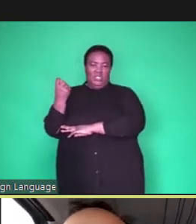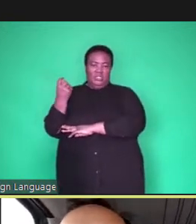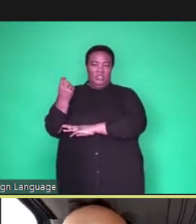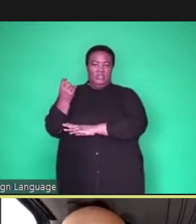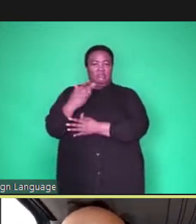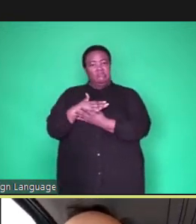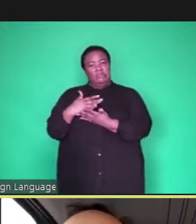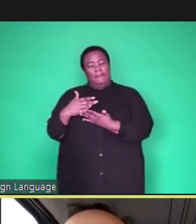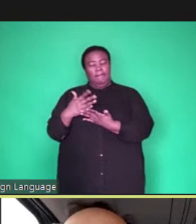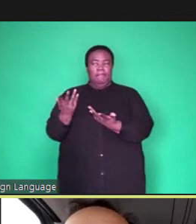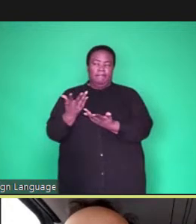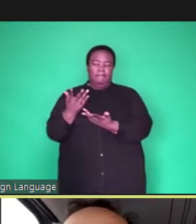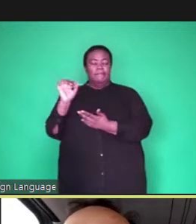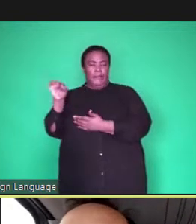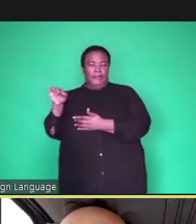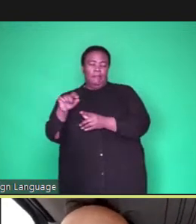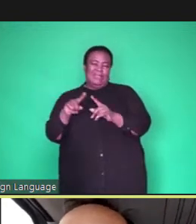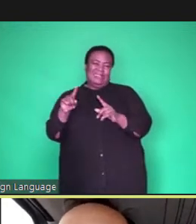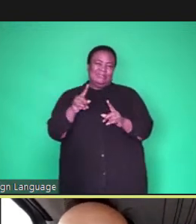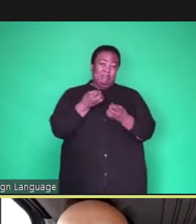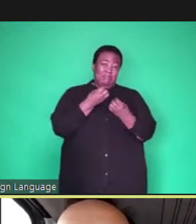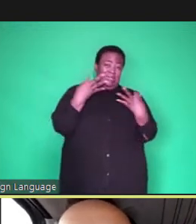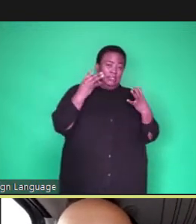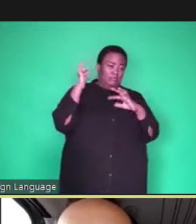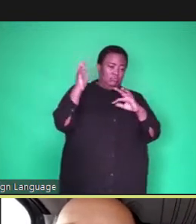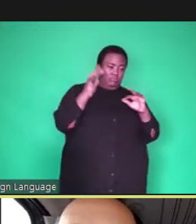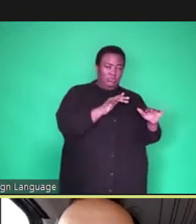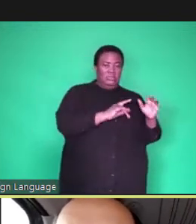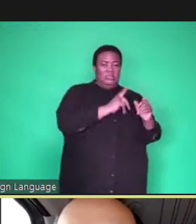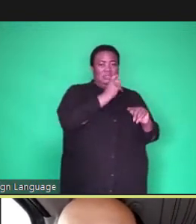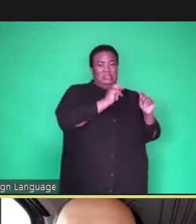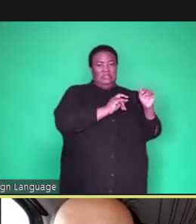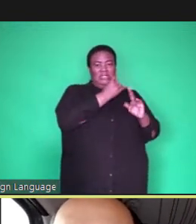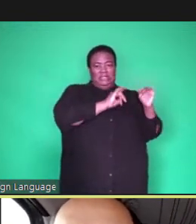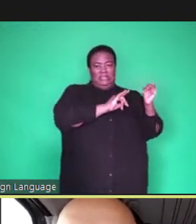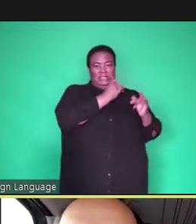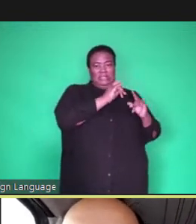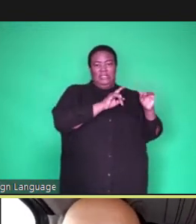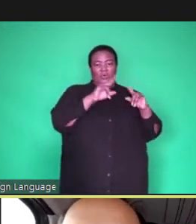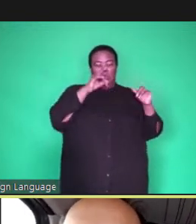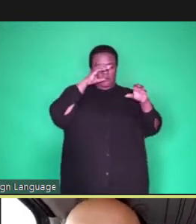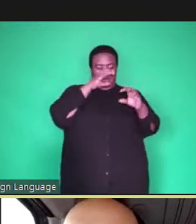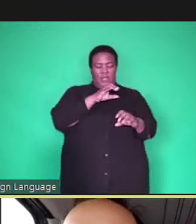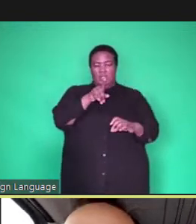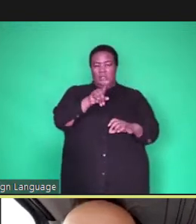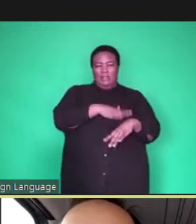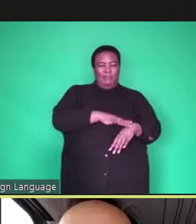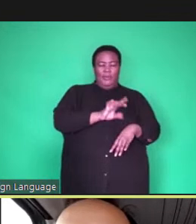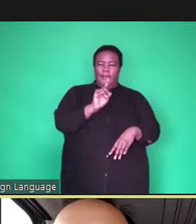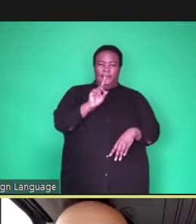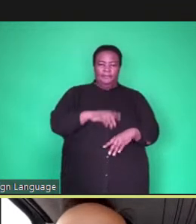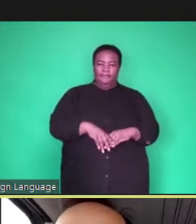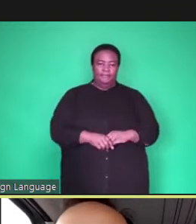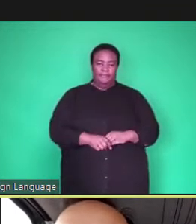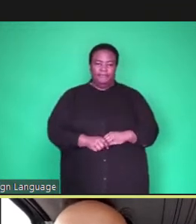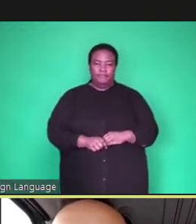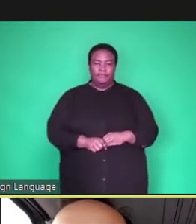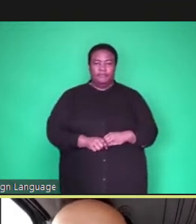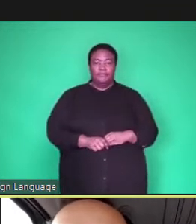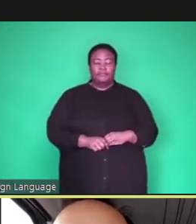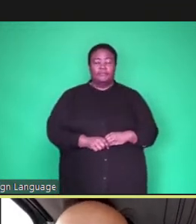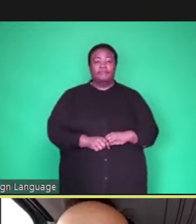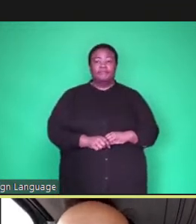exceptions. But we'll won't dwell too much on this matter today.